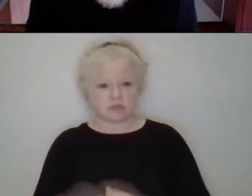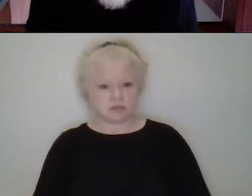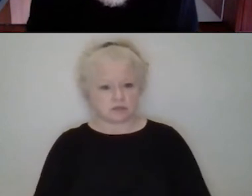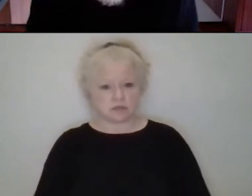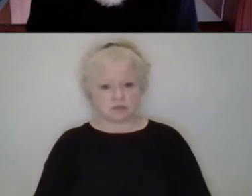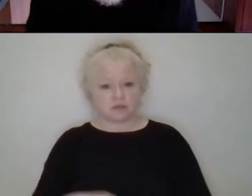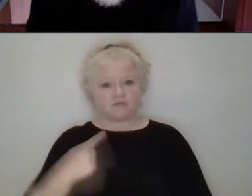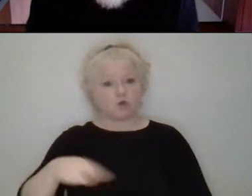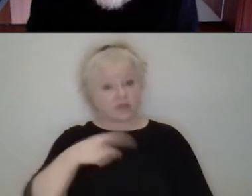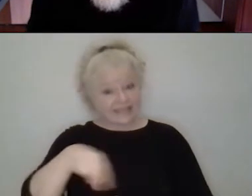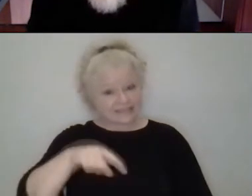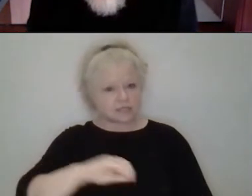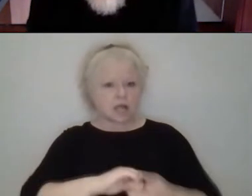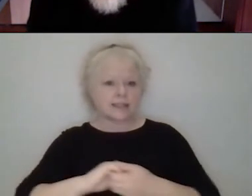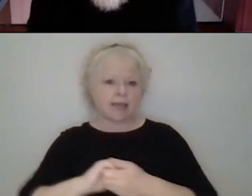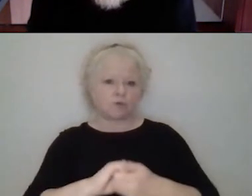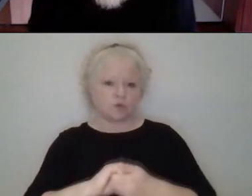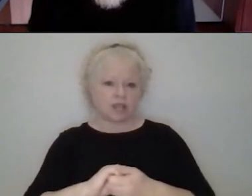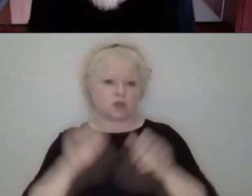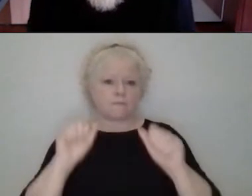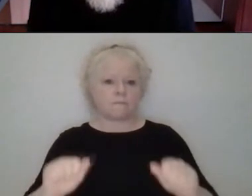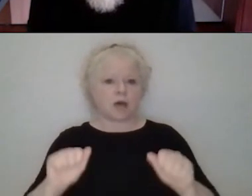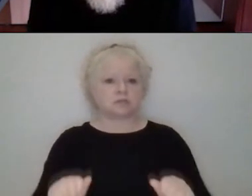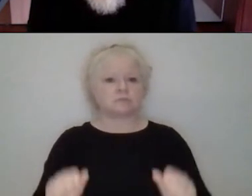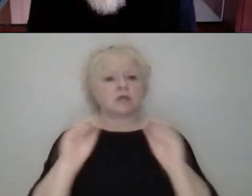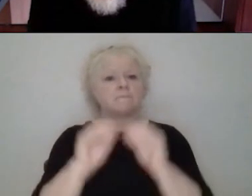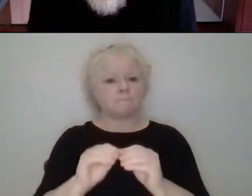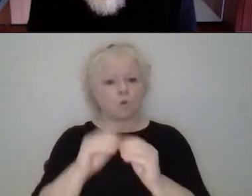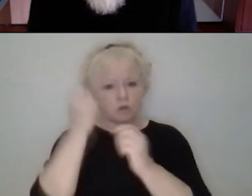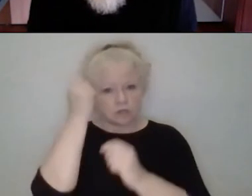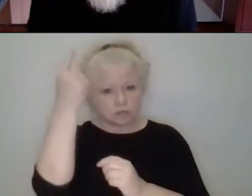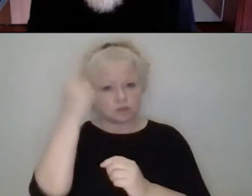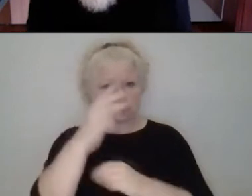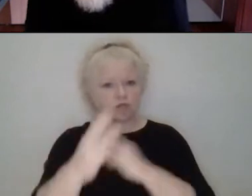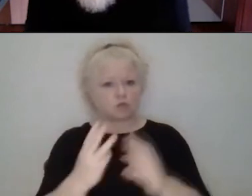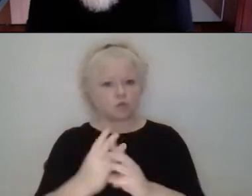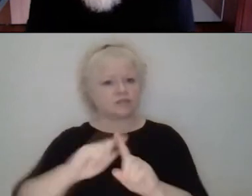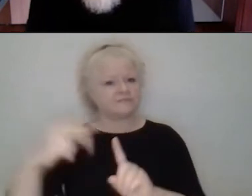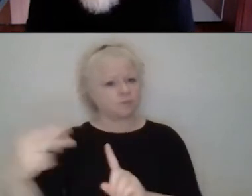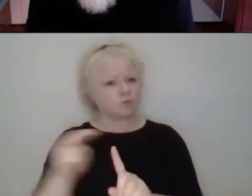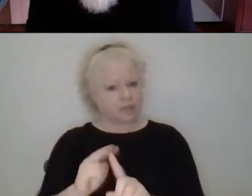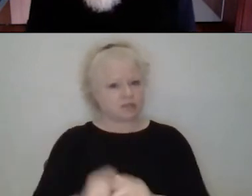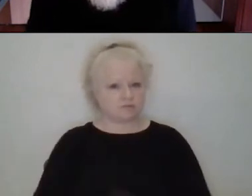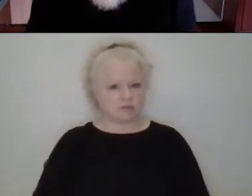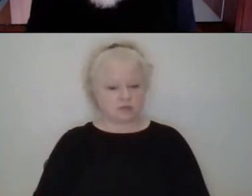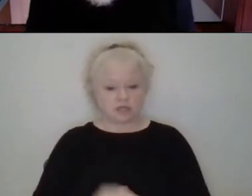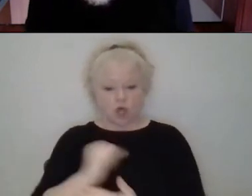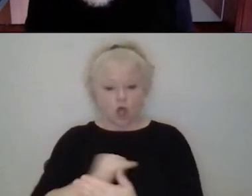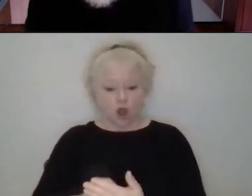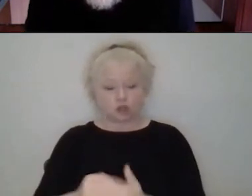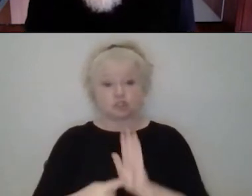for me collaboration. This is the possibility of understanding the world in a different way. This is a place that allow artists to